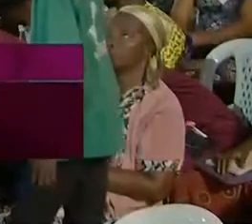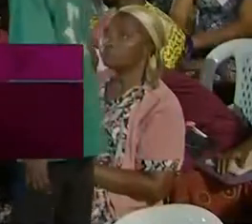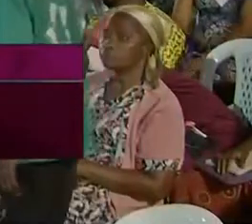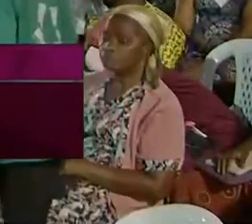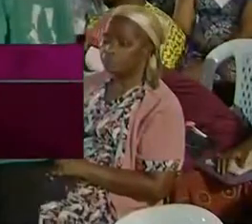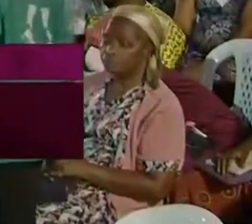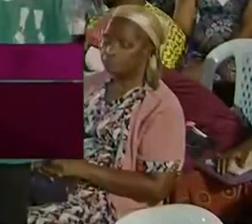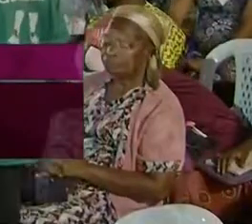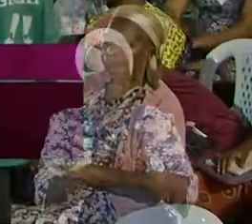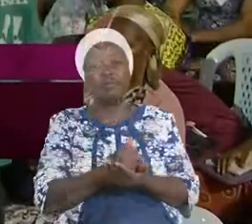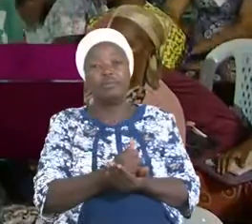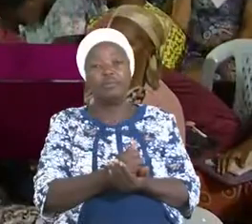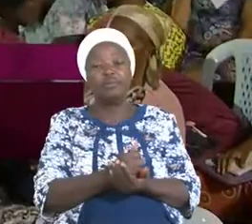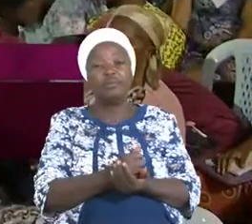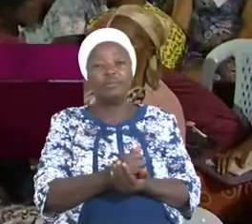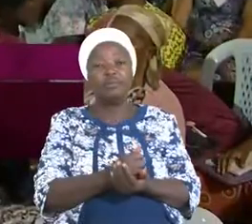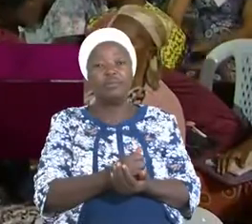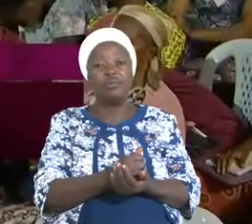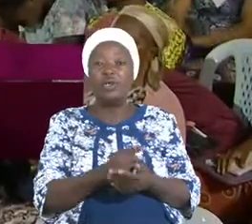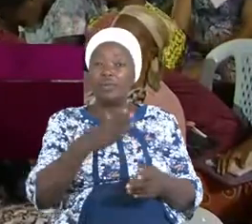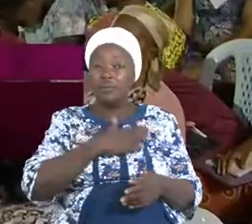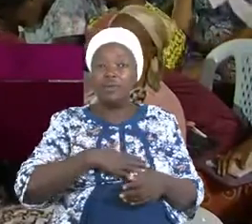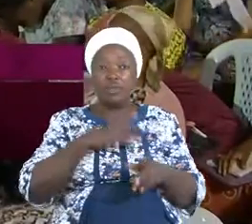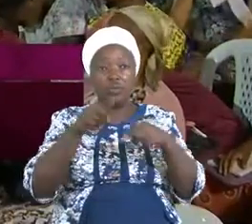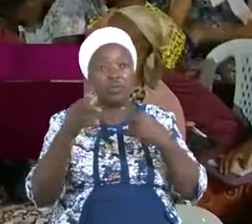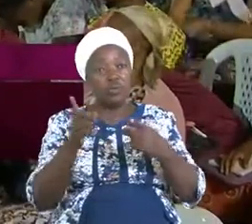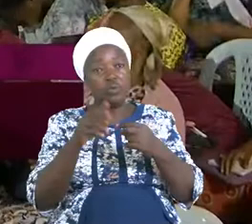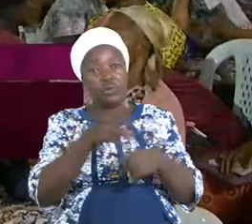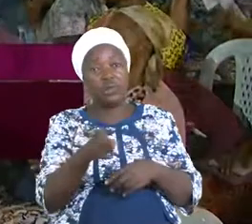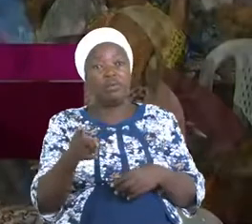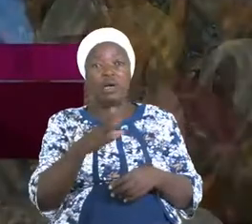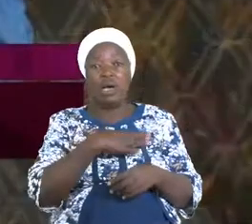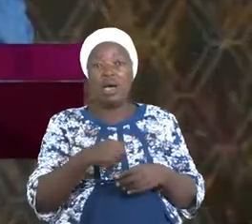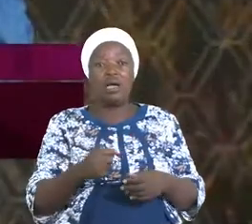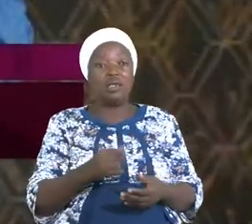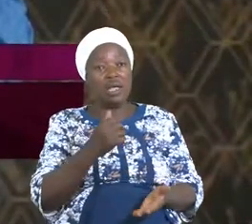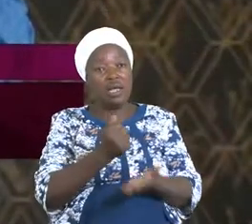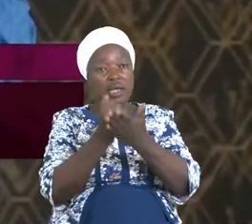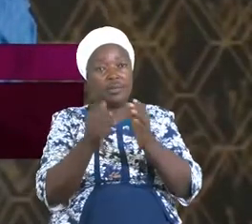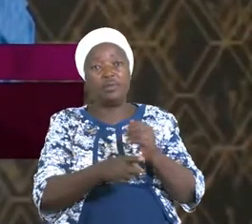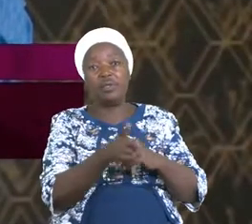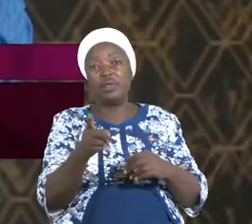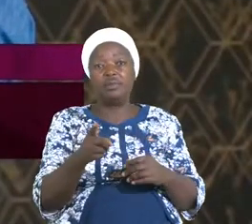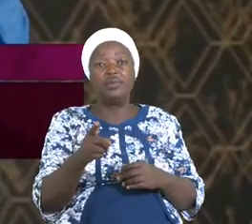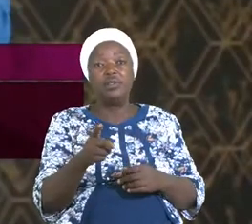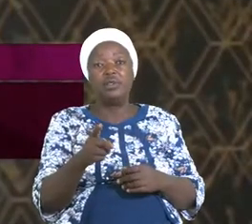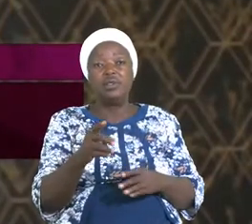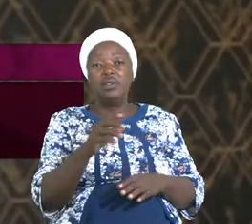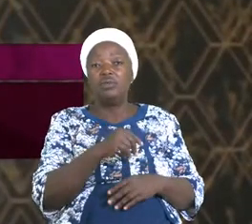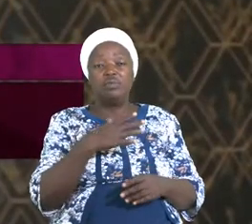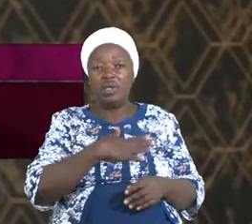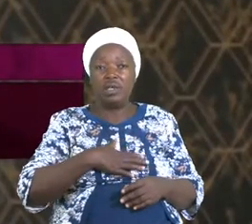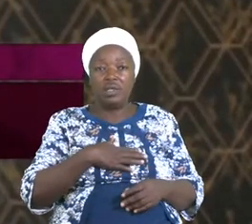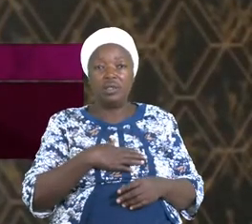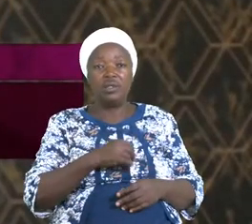not been attended to, shift down to there, attend to them, then come back to your position so